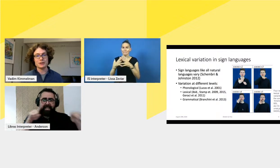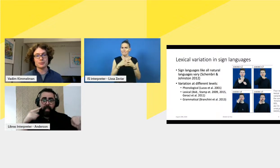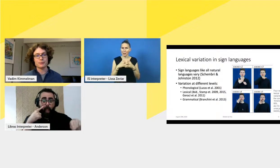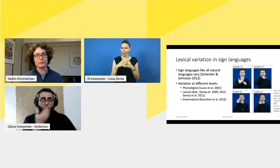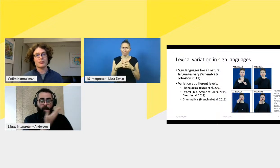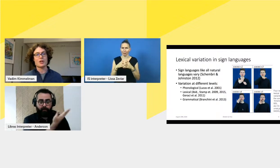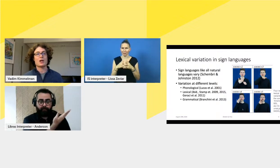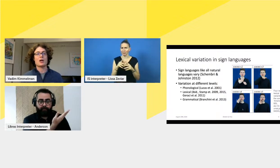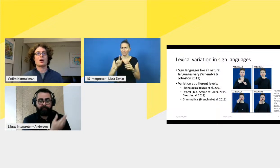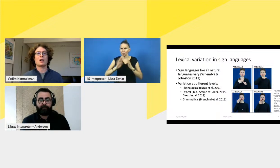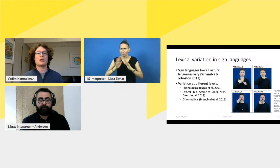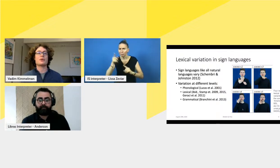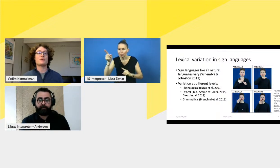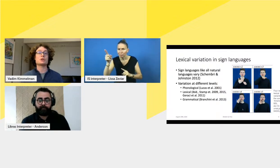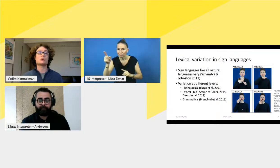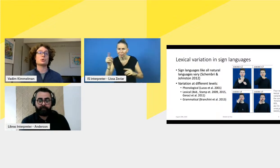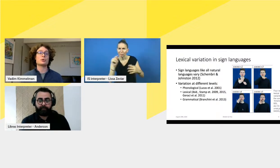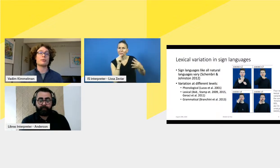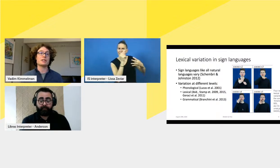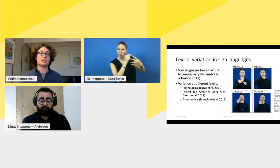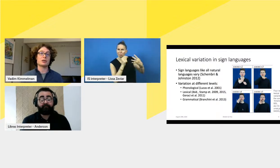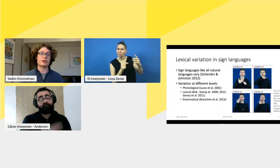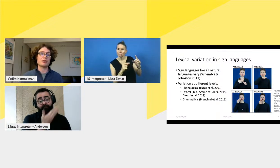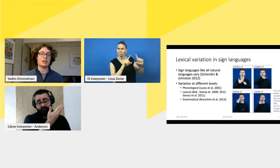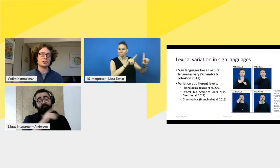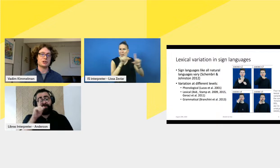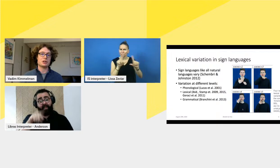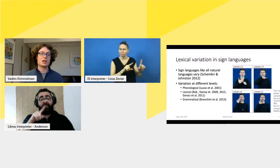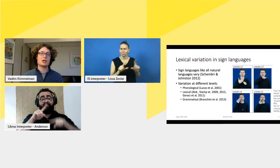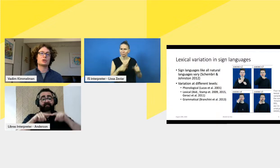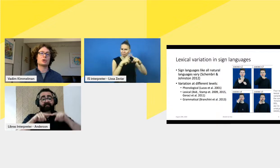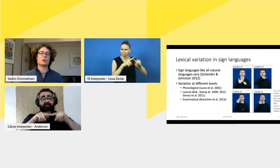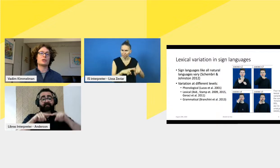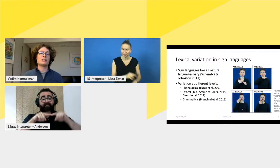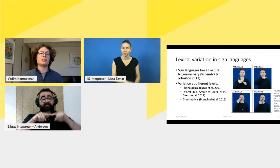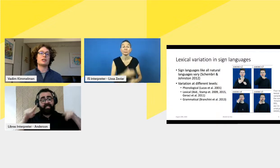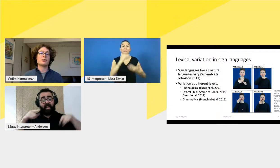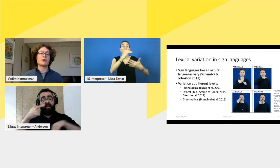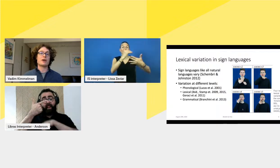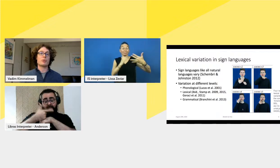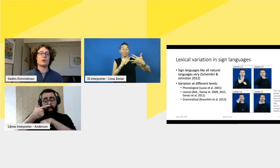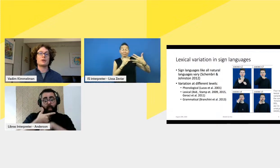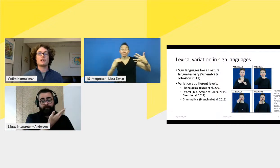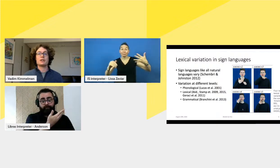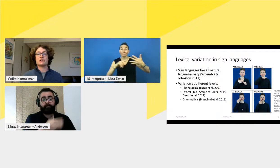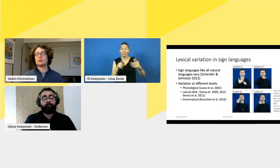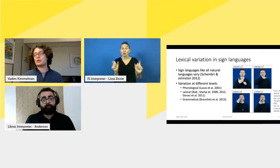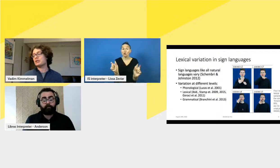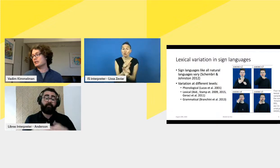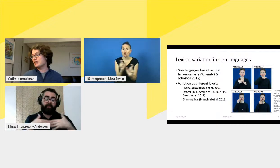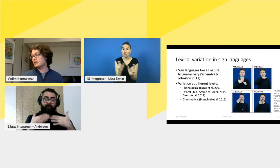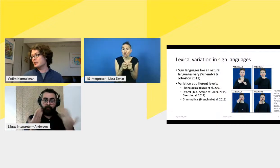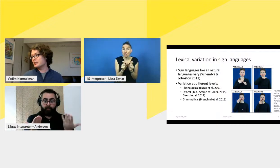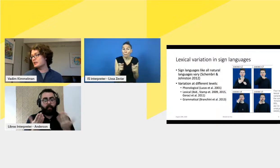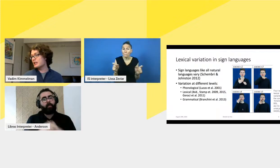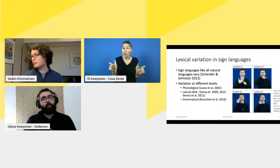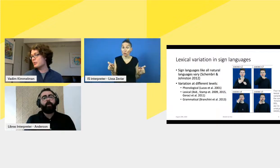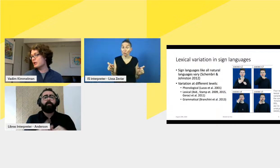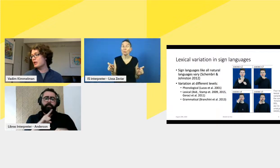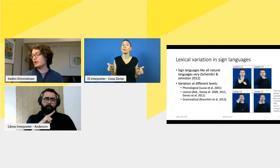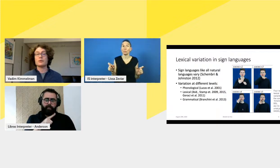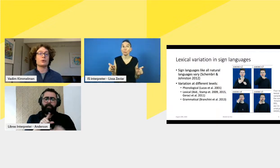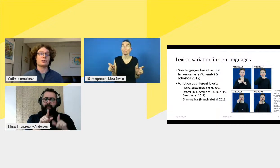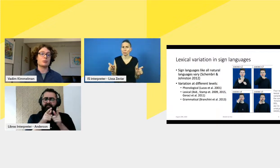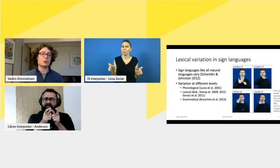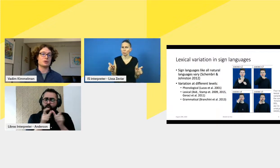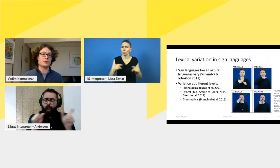lexical variants. There is also grammatical variation. So clearly grammar is not exactly the